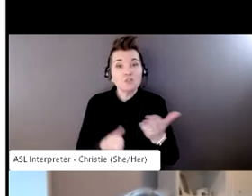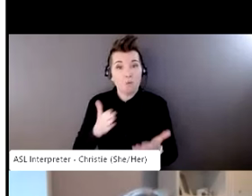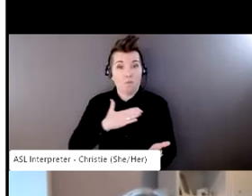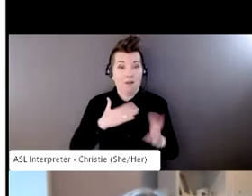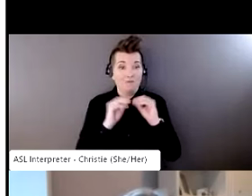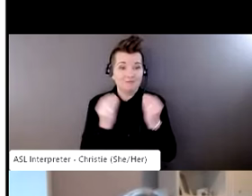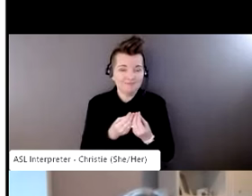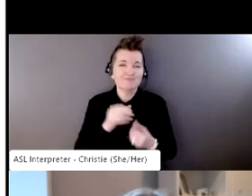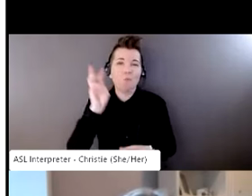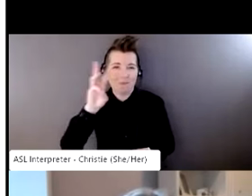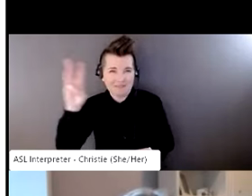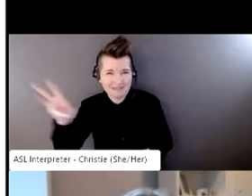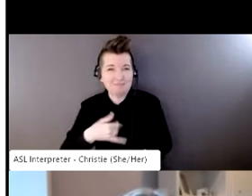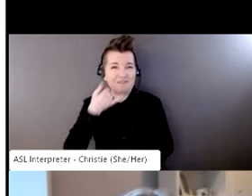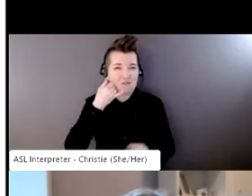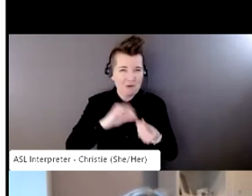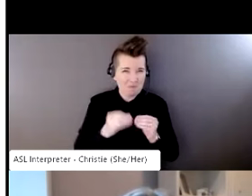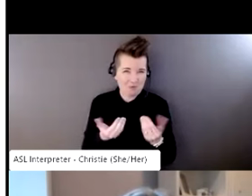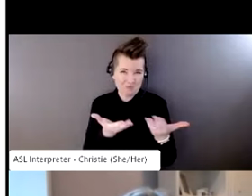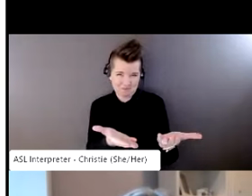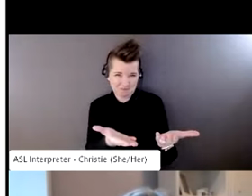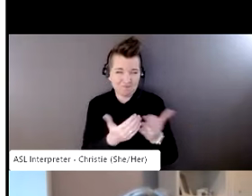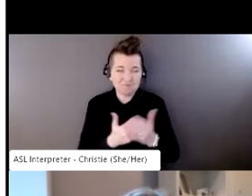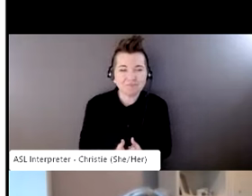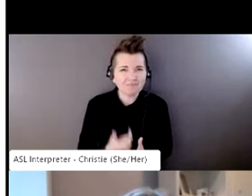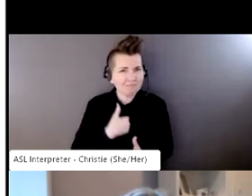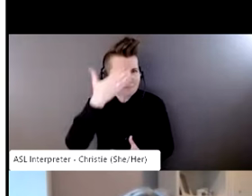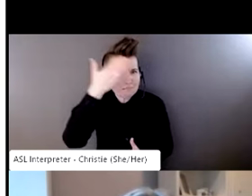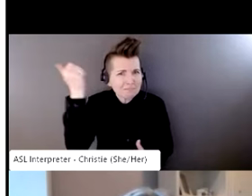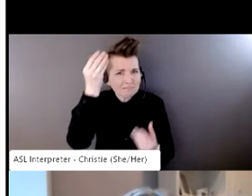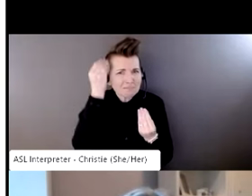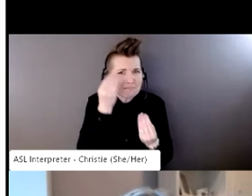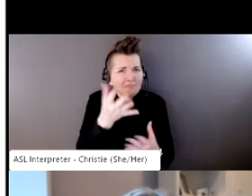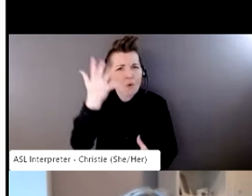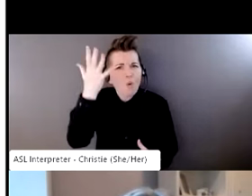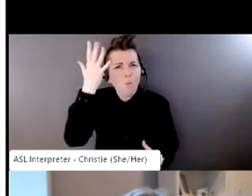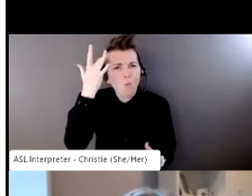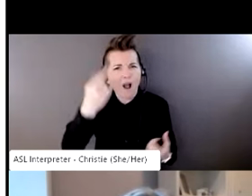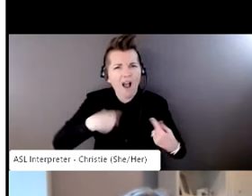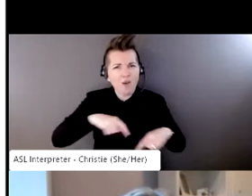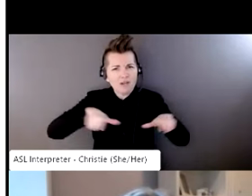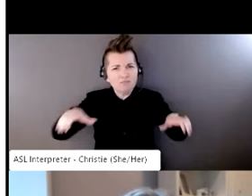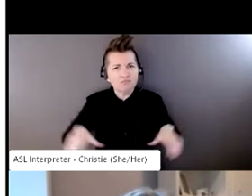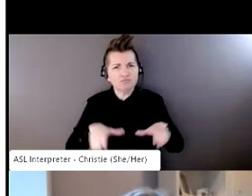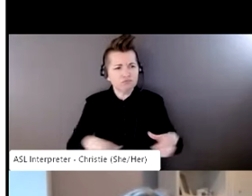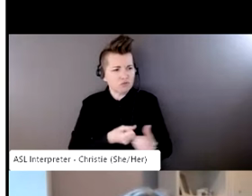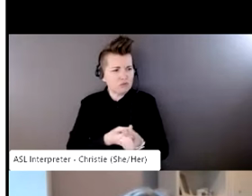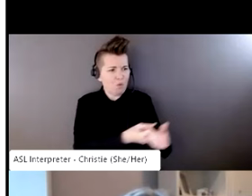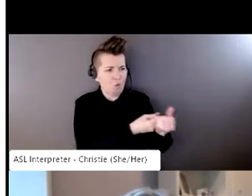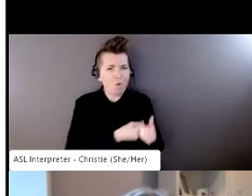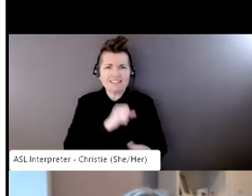just to say here that I didn't say already about why we do this. I think, and we believe, that